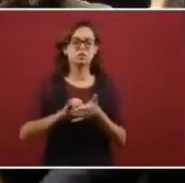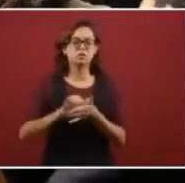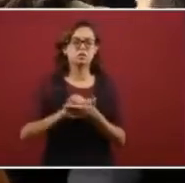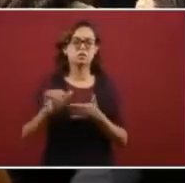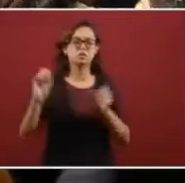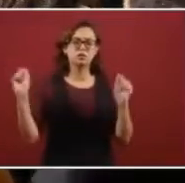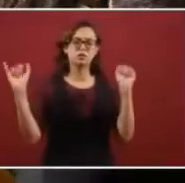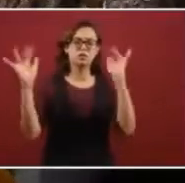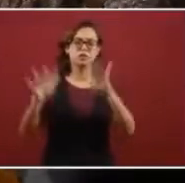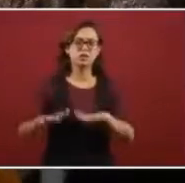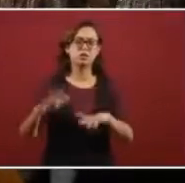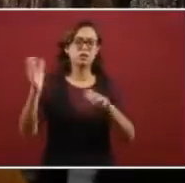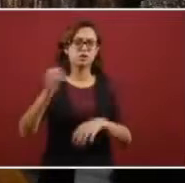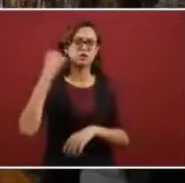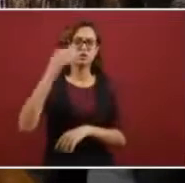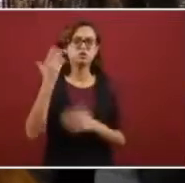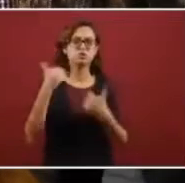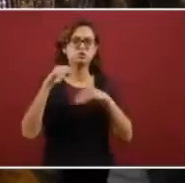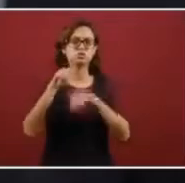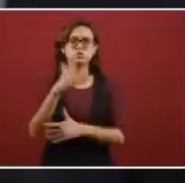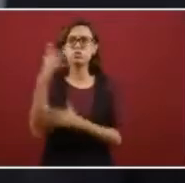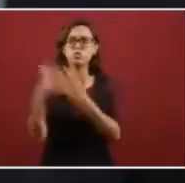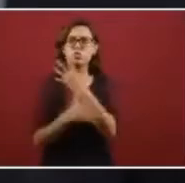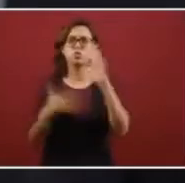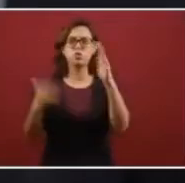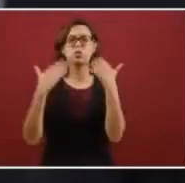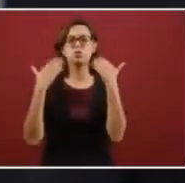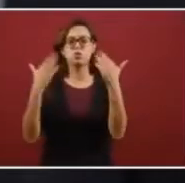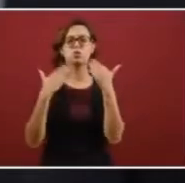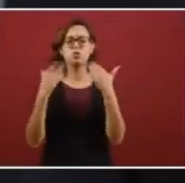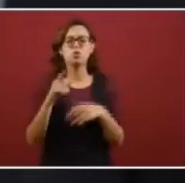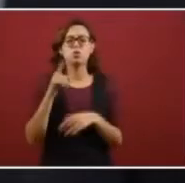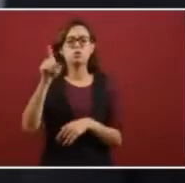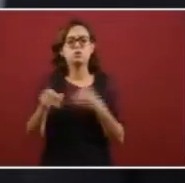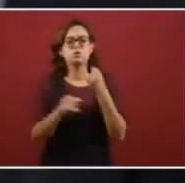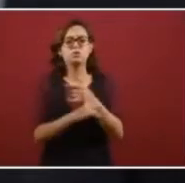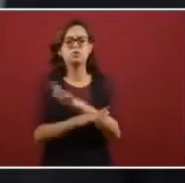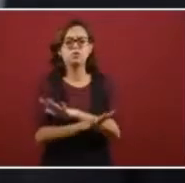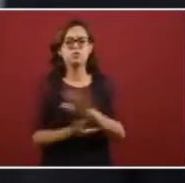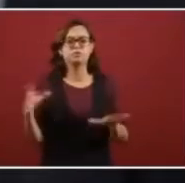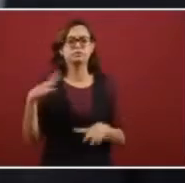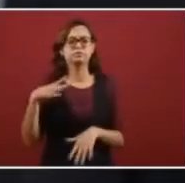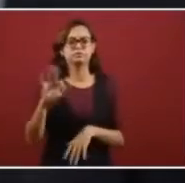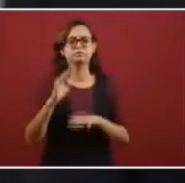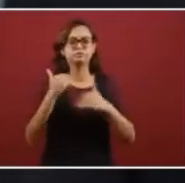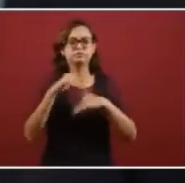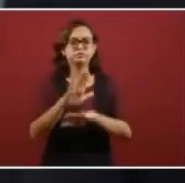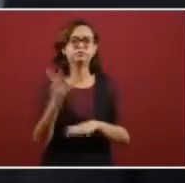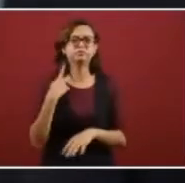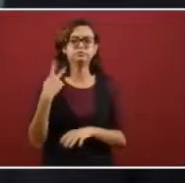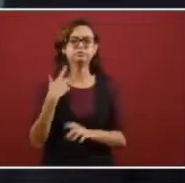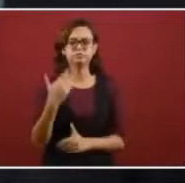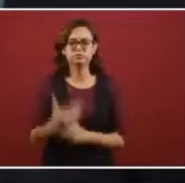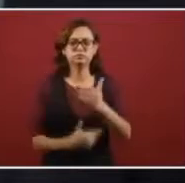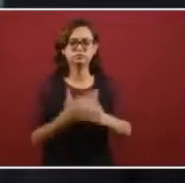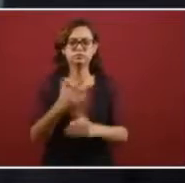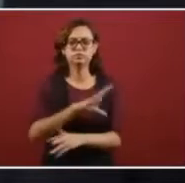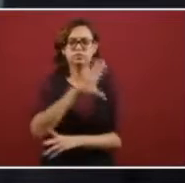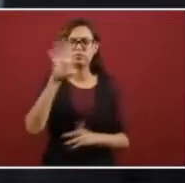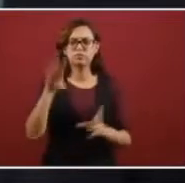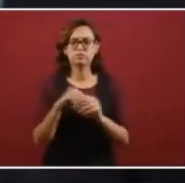now that they're about to finish the council in New York, a national informed voluntarily